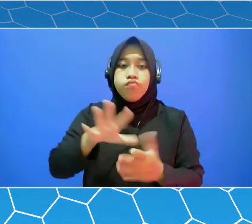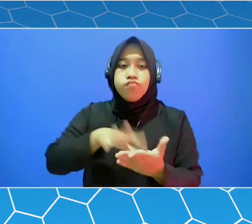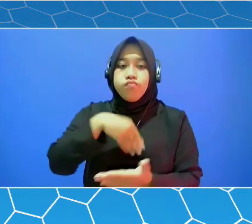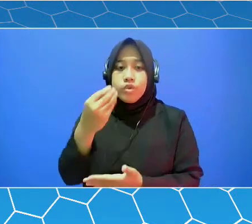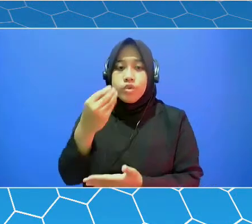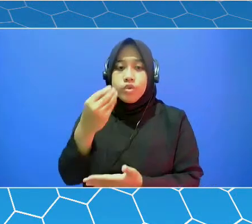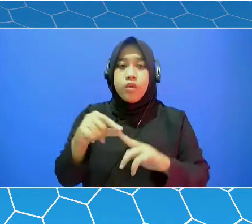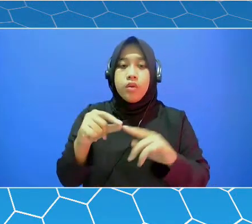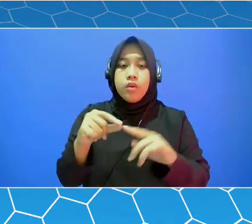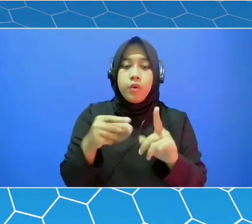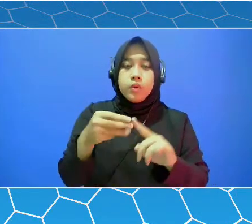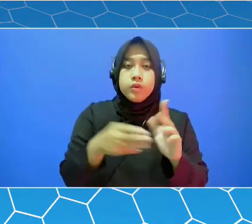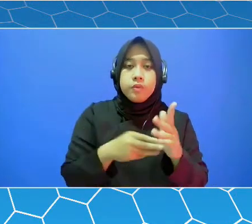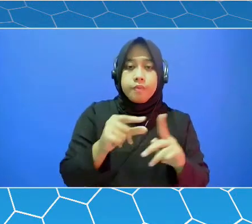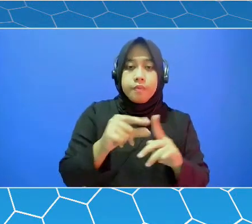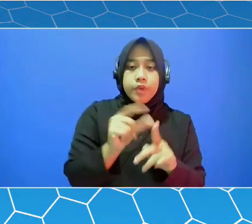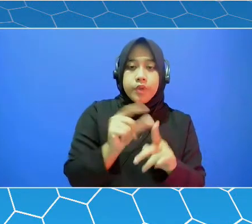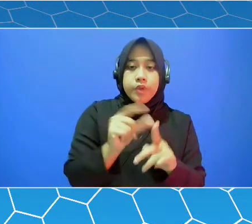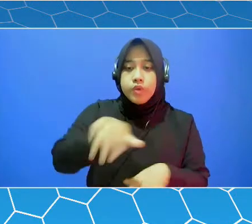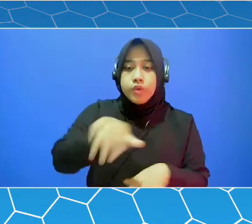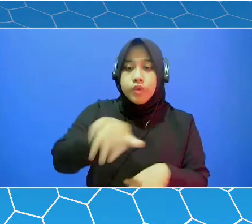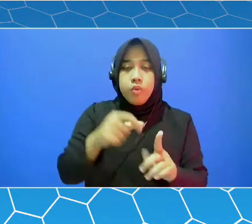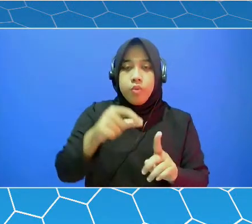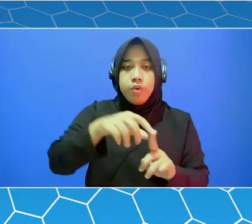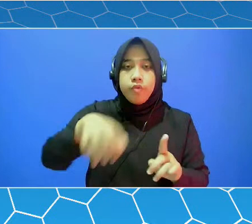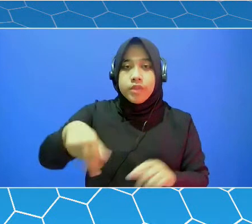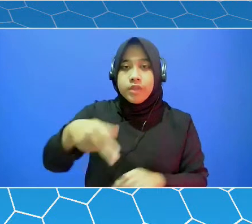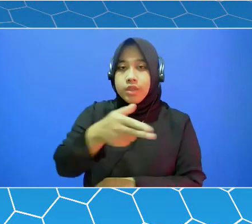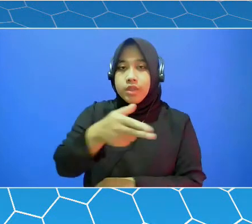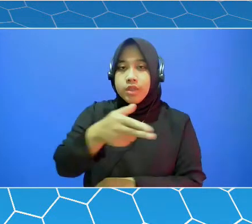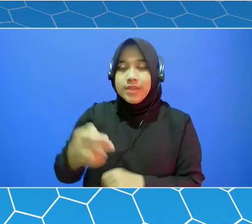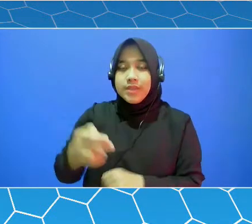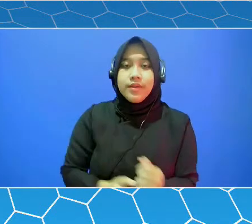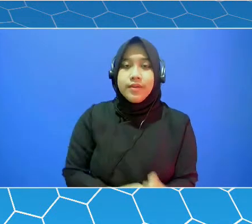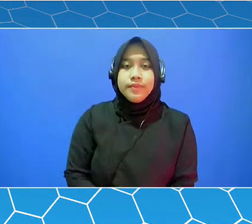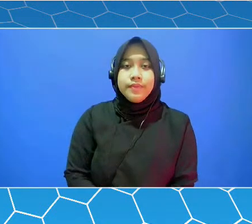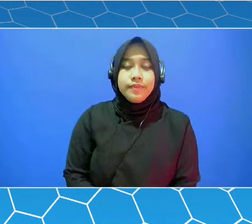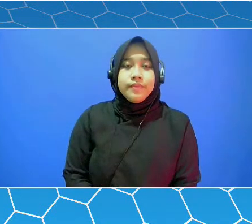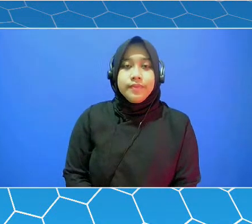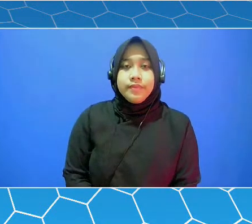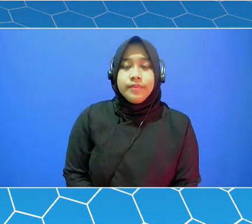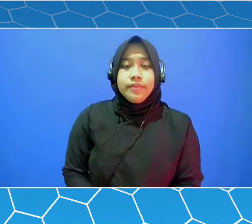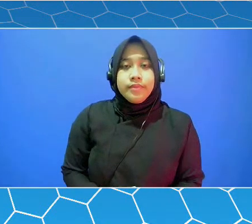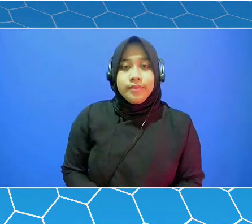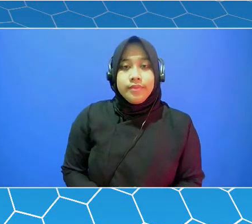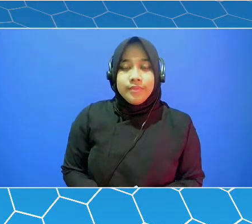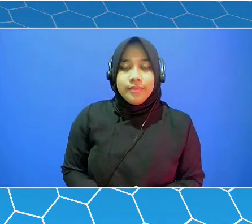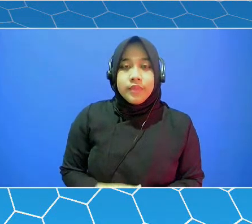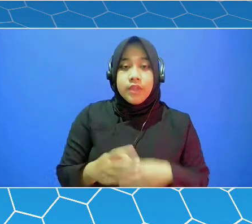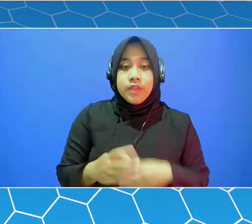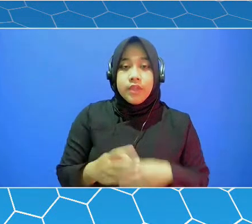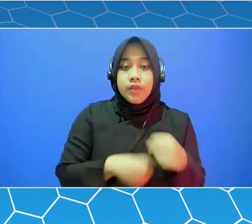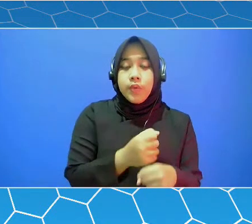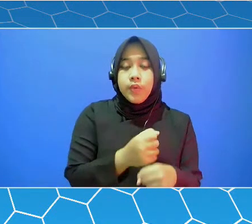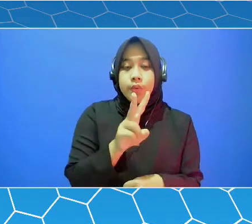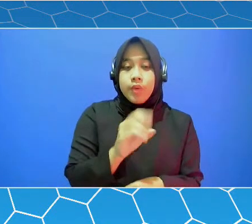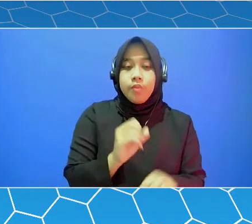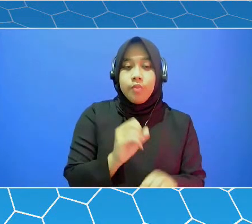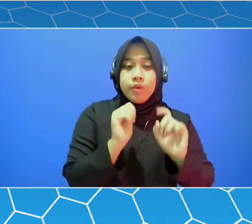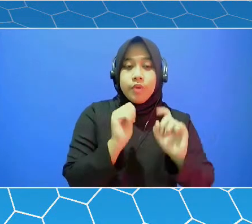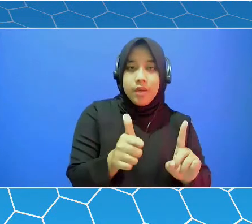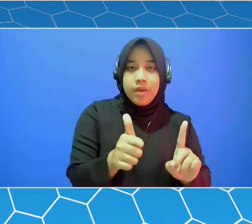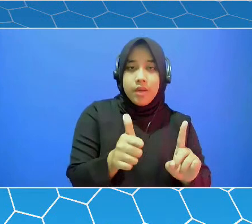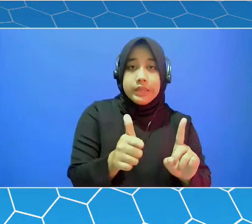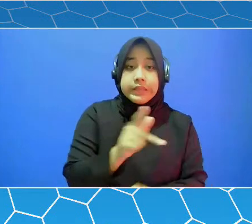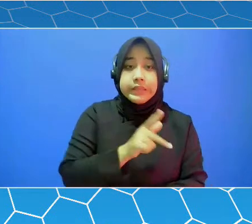Indonesia. Next slide. And also by 2016, over 9,000 health centers